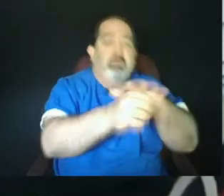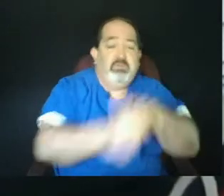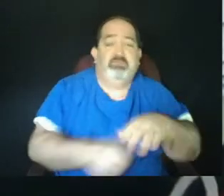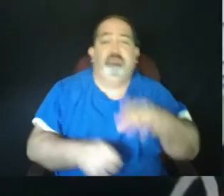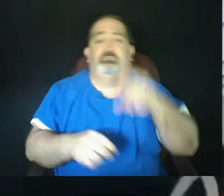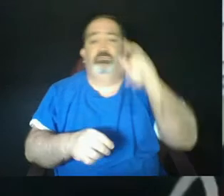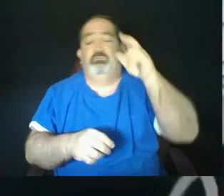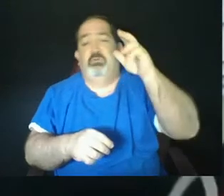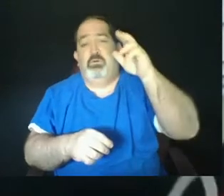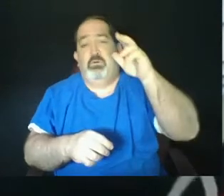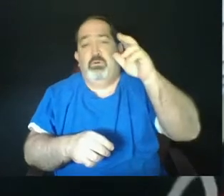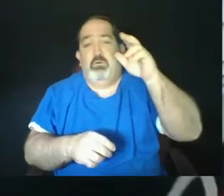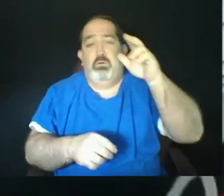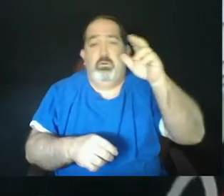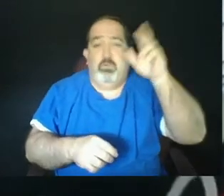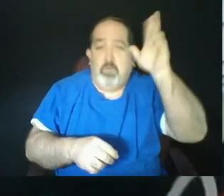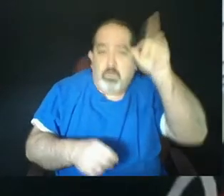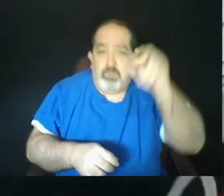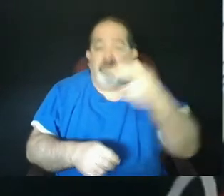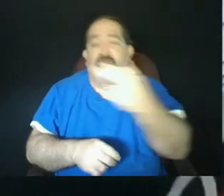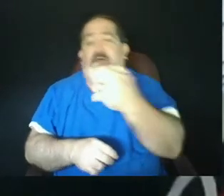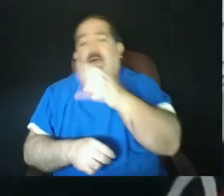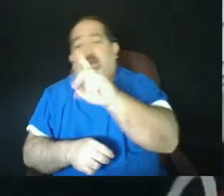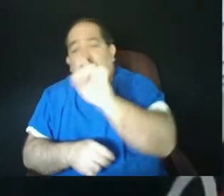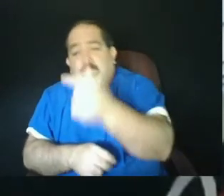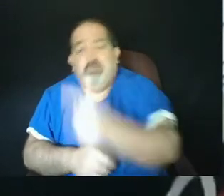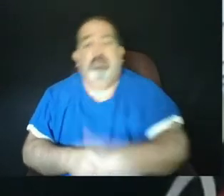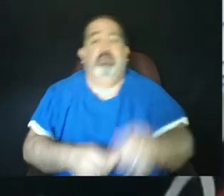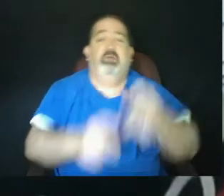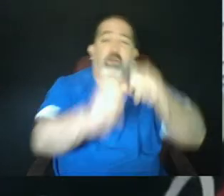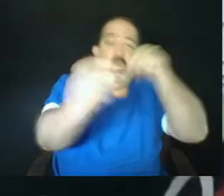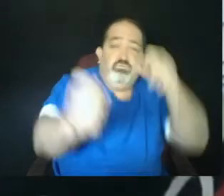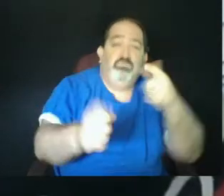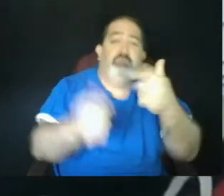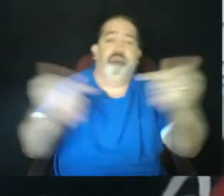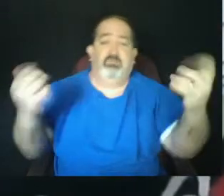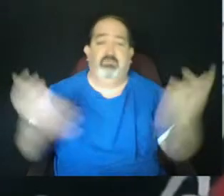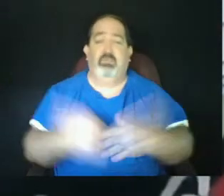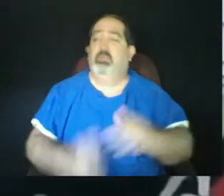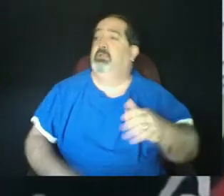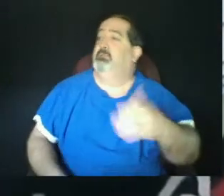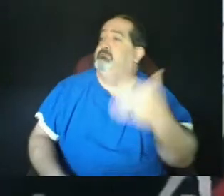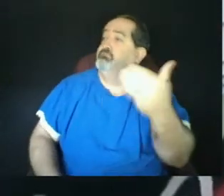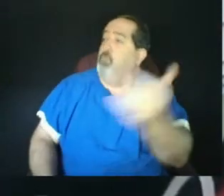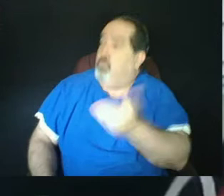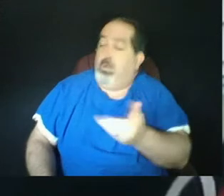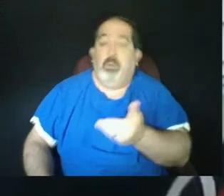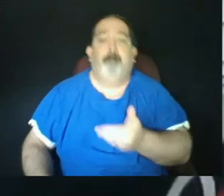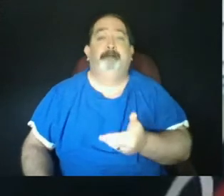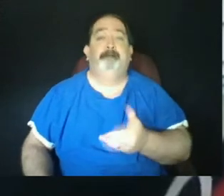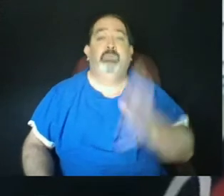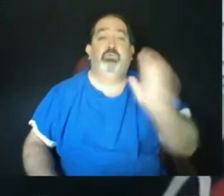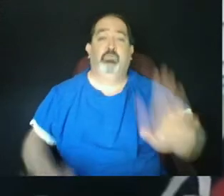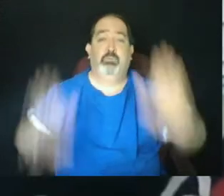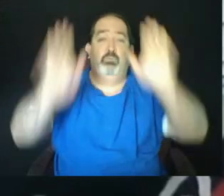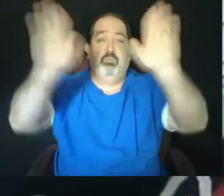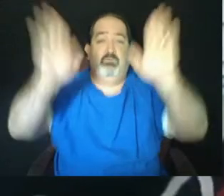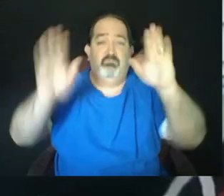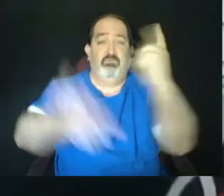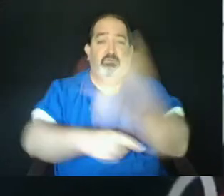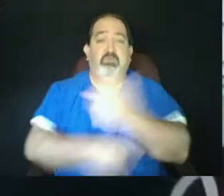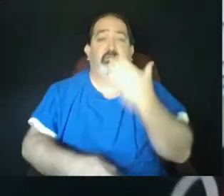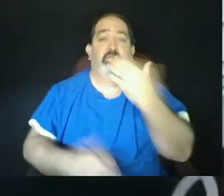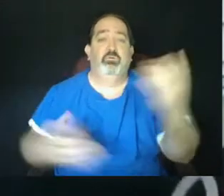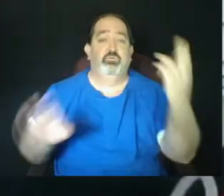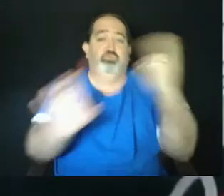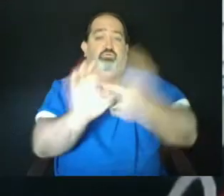hounding and archery and such. Enjoy yourselves. Welcome. Thank you. This is going to be a great day. Thank you for joining